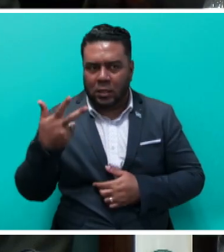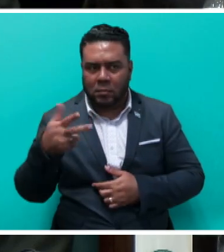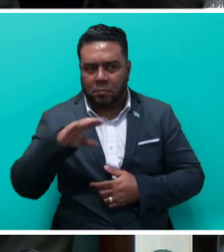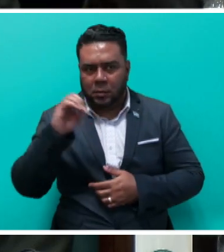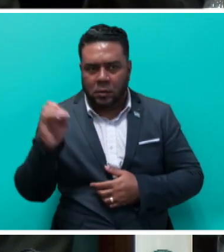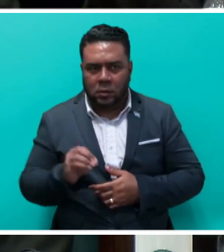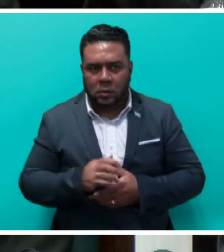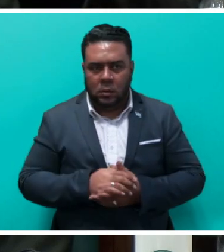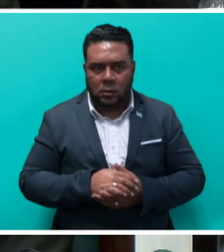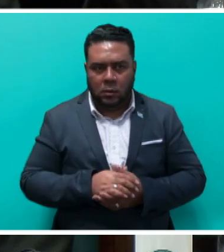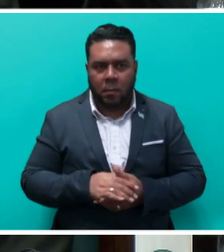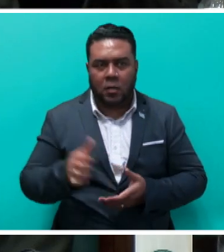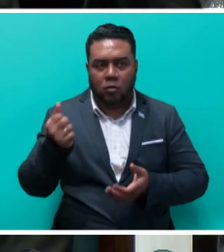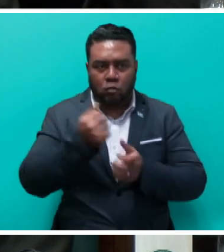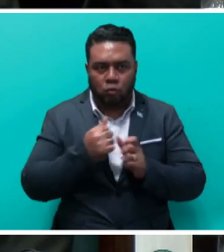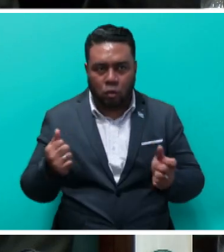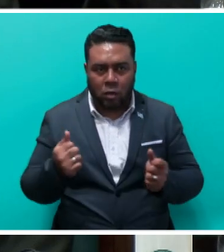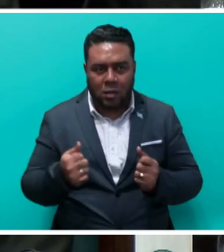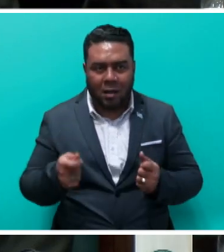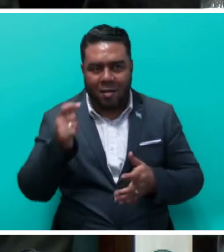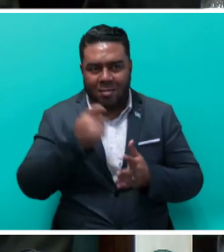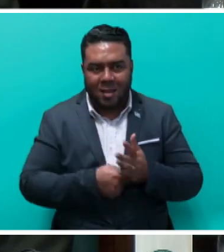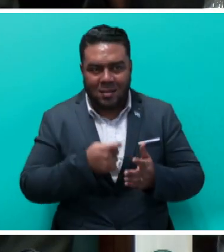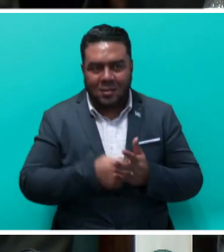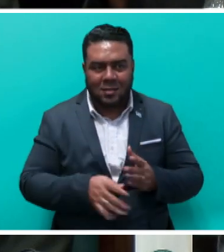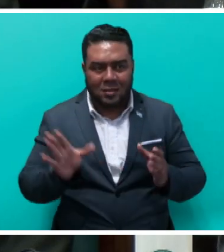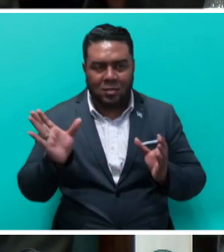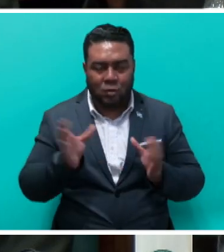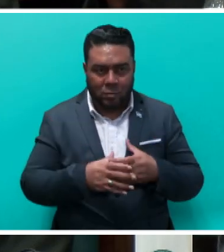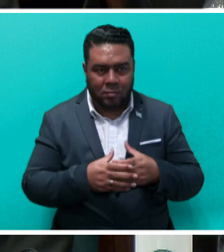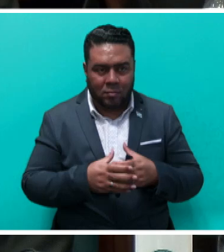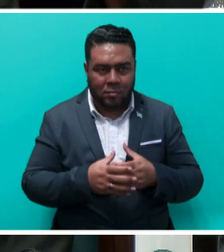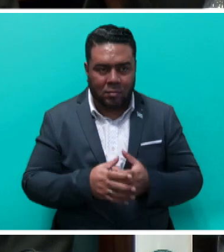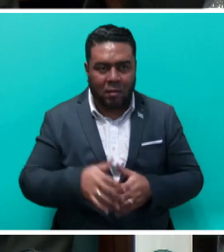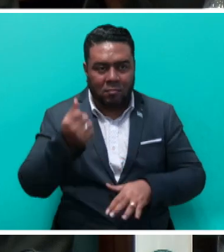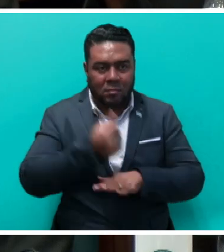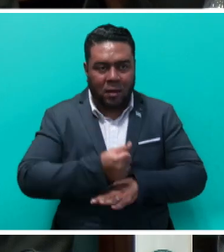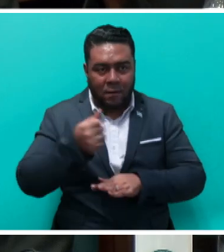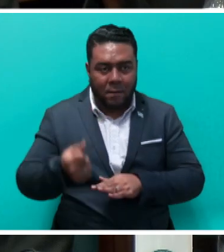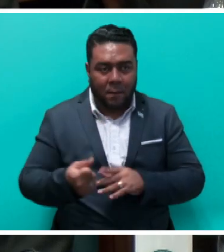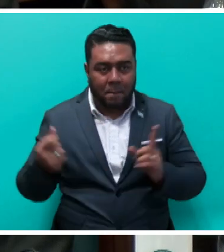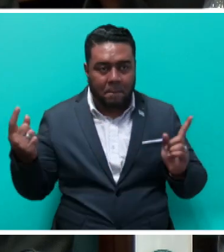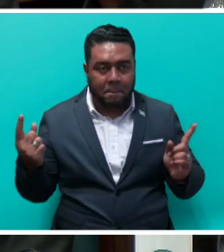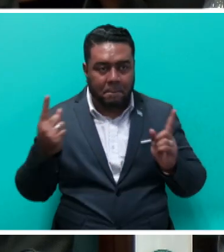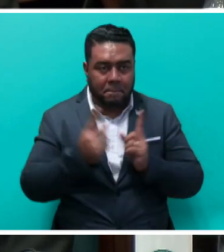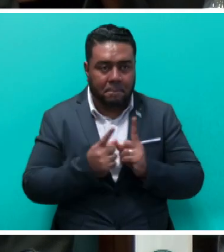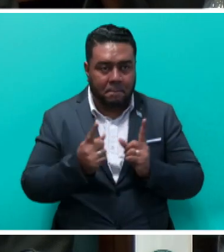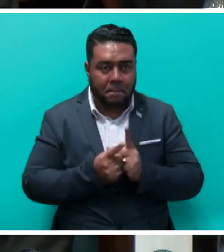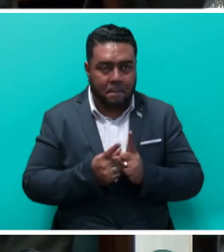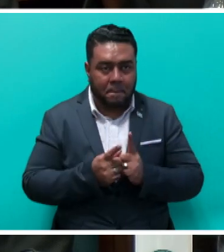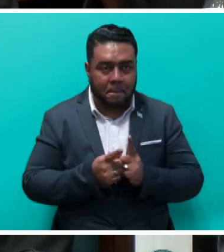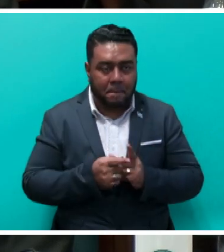underpinned by strong tax collections, revenue collections, and government meeting the revenue